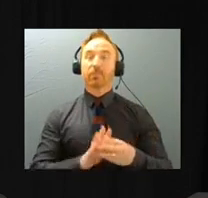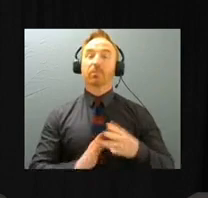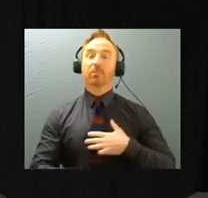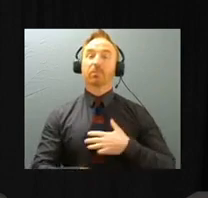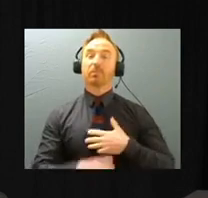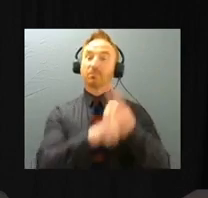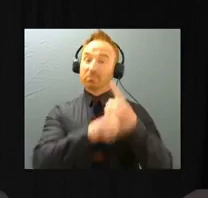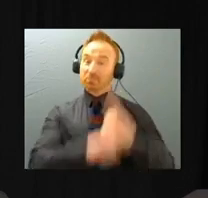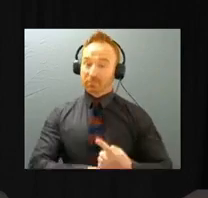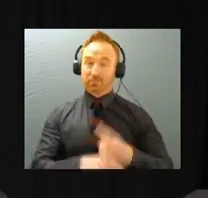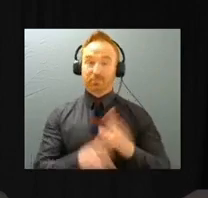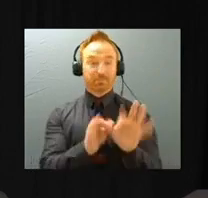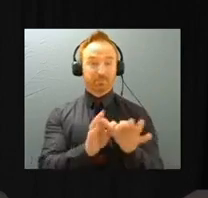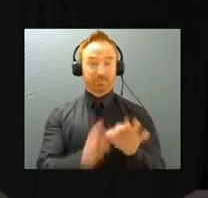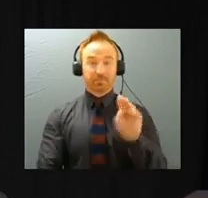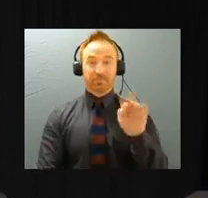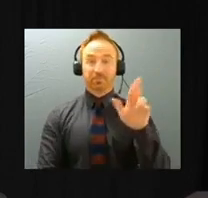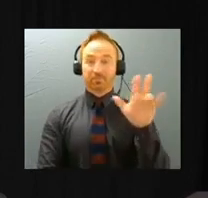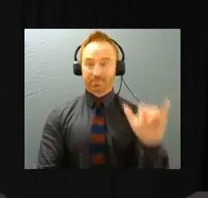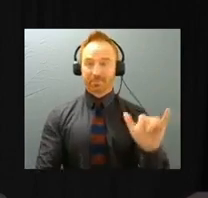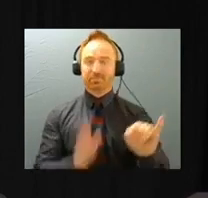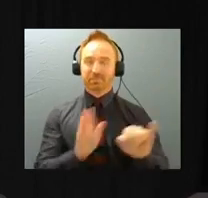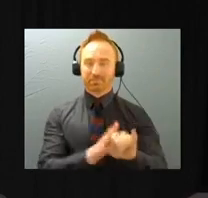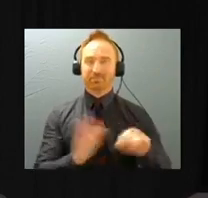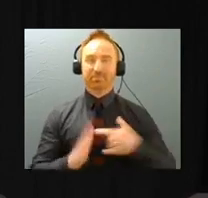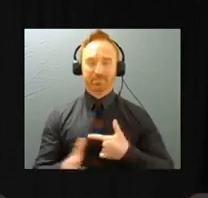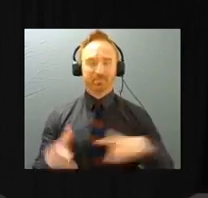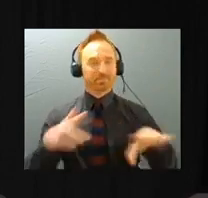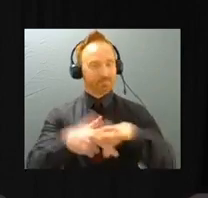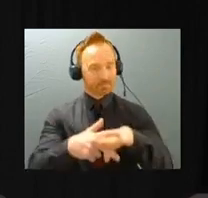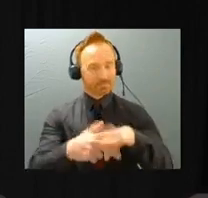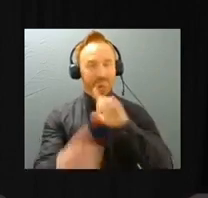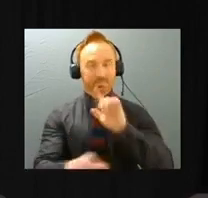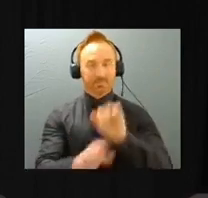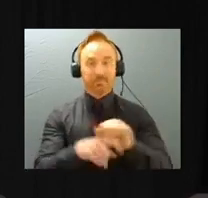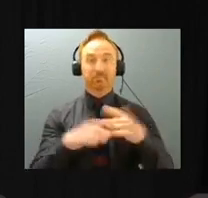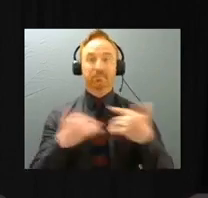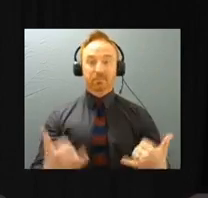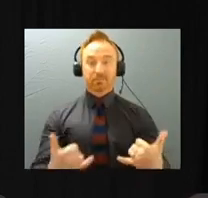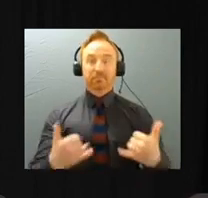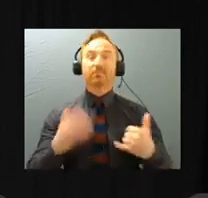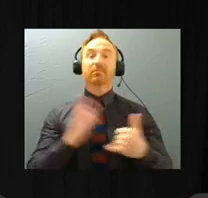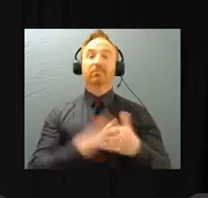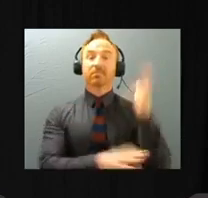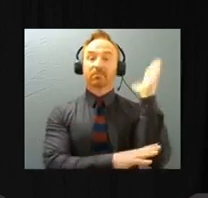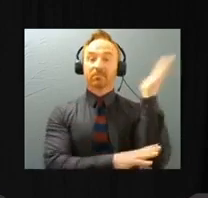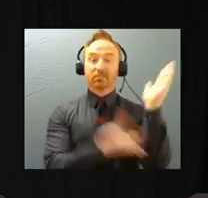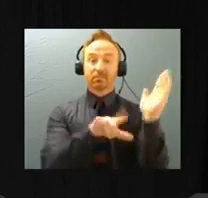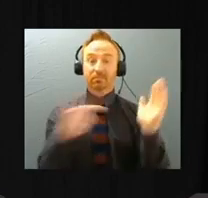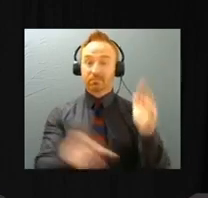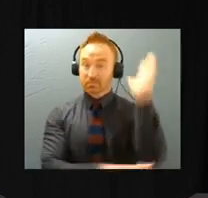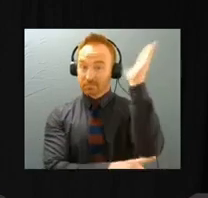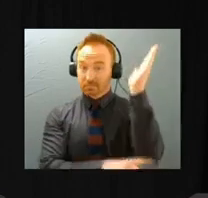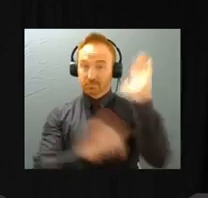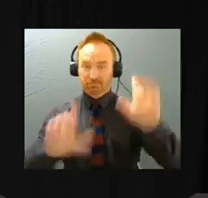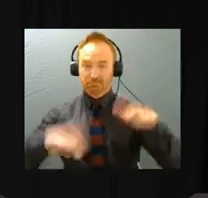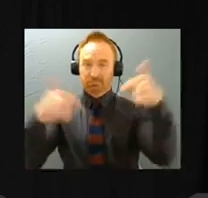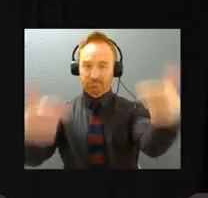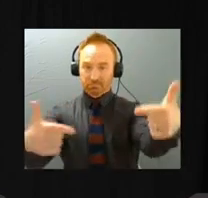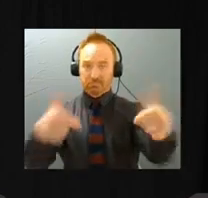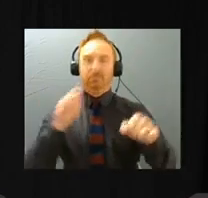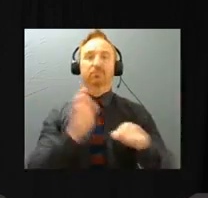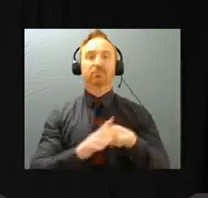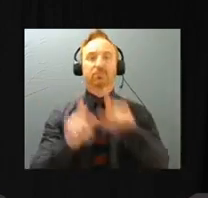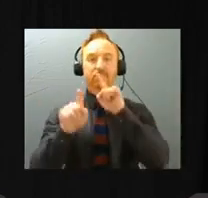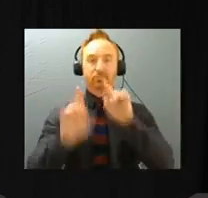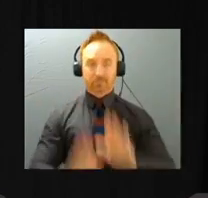break. Following our speakers, we will go to the phone lines for questions from reporters. We will call you by name, and you will each have one question plus one